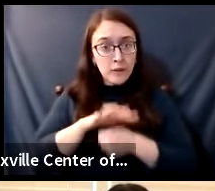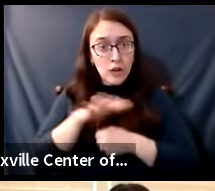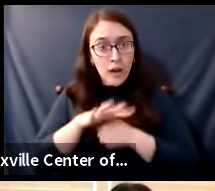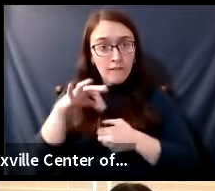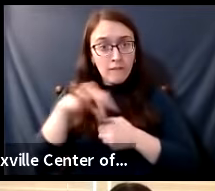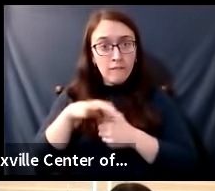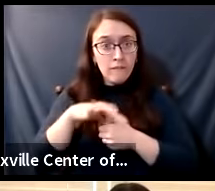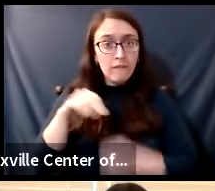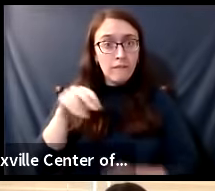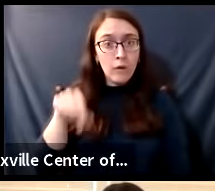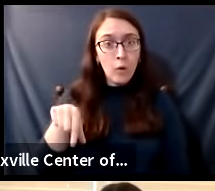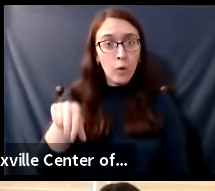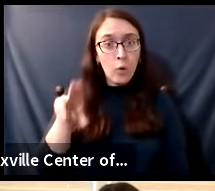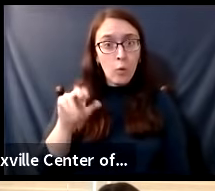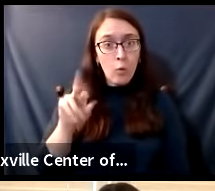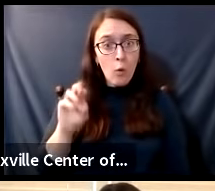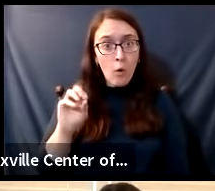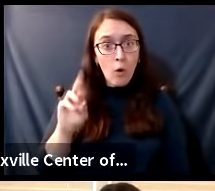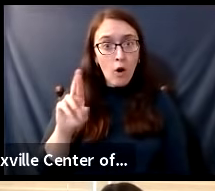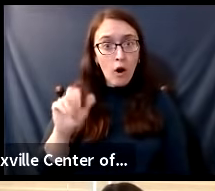meeting? Correct?